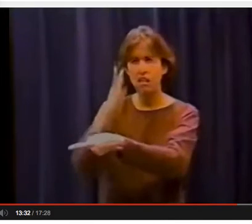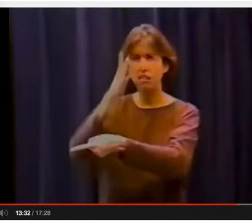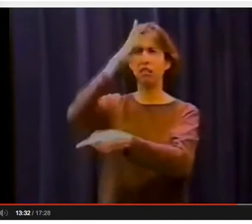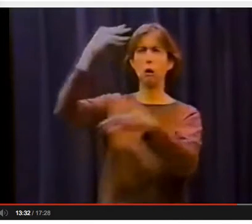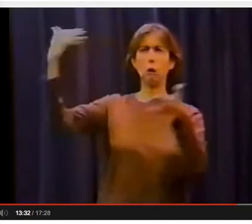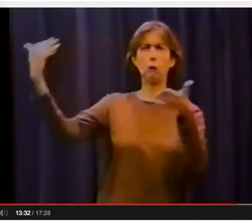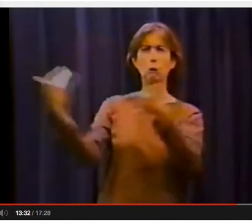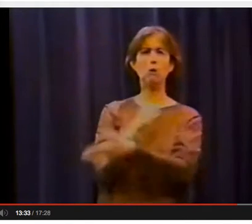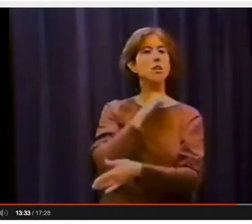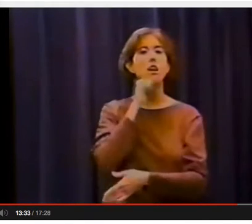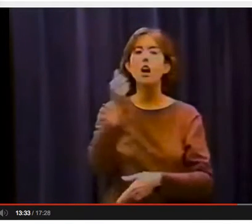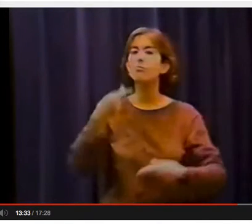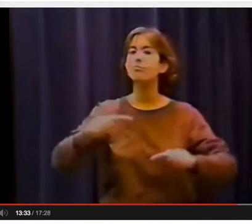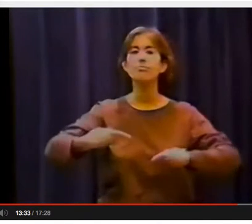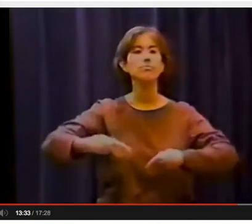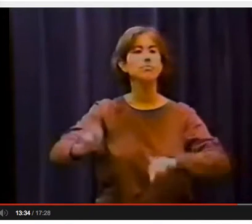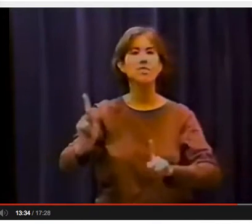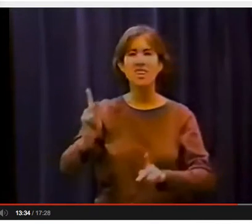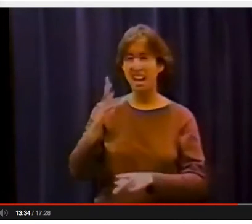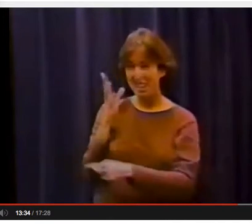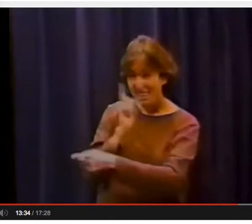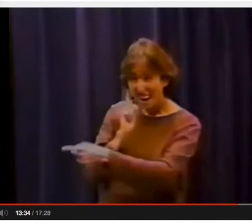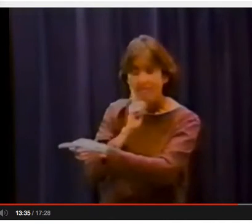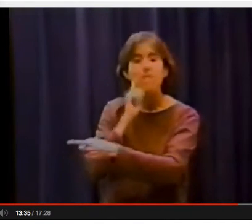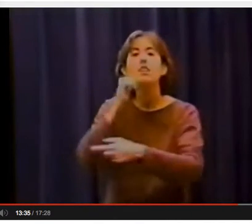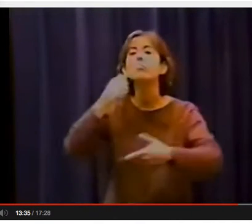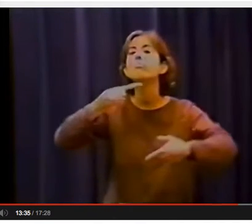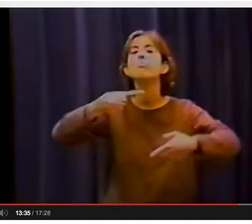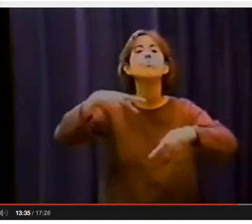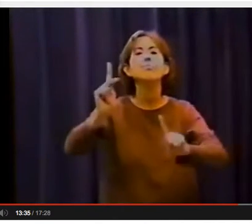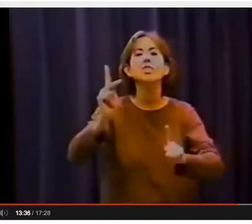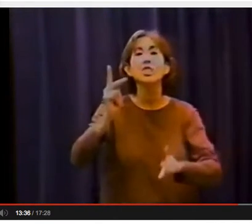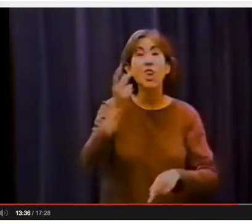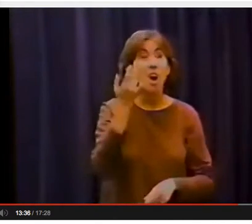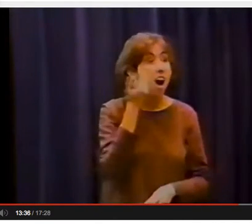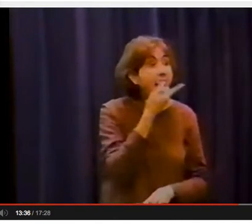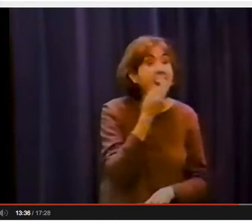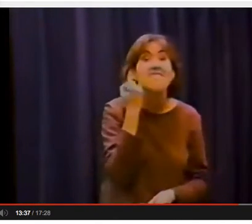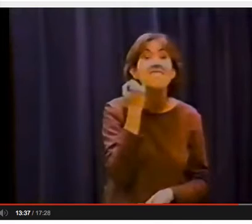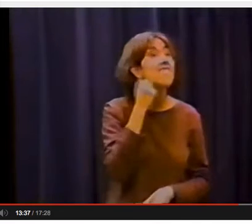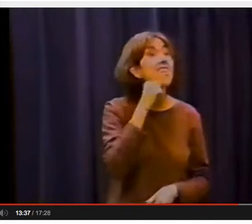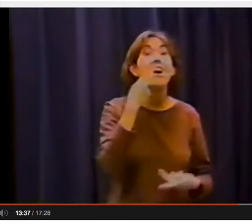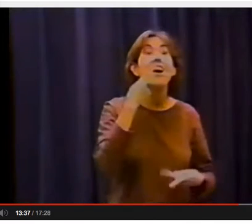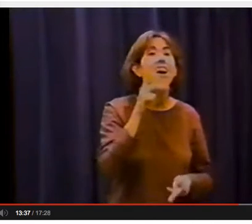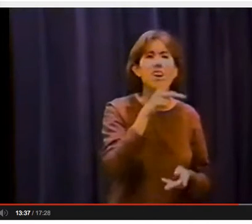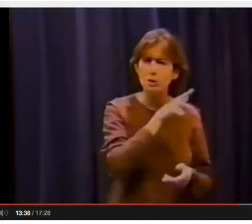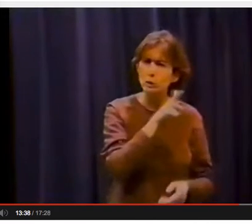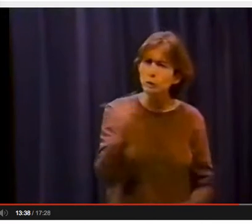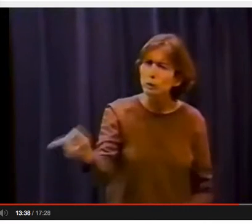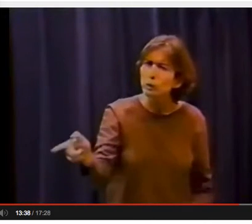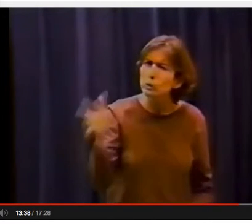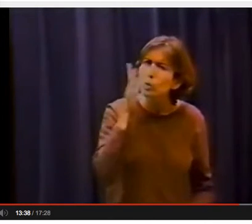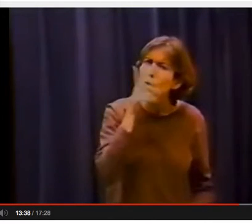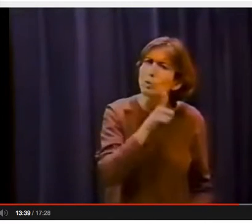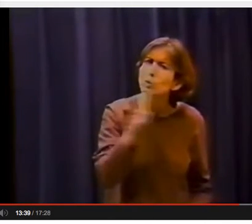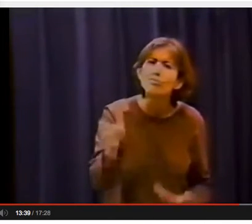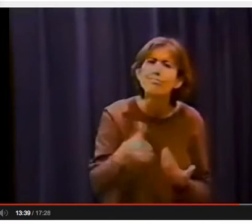They all accepted that. They all approved it. But there's no opportunity for the deaf.